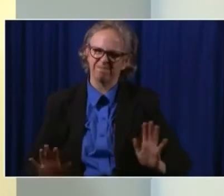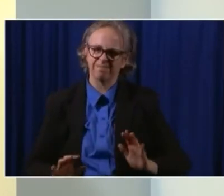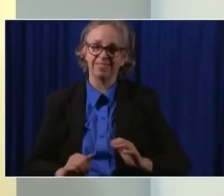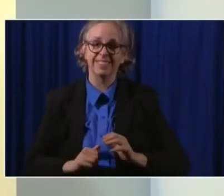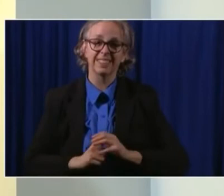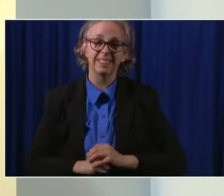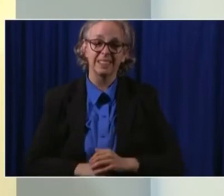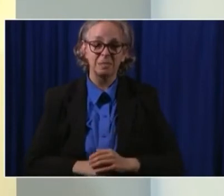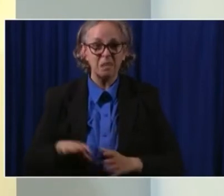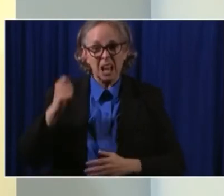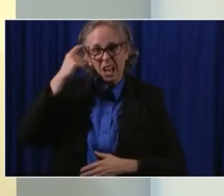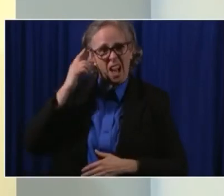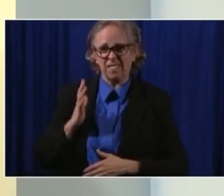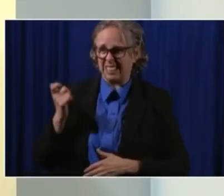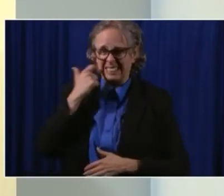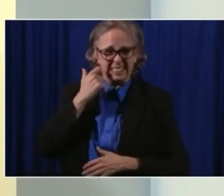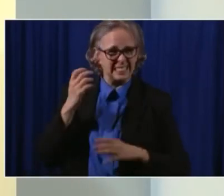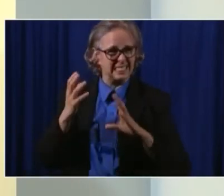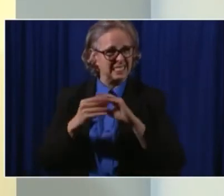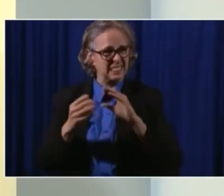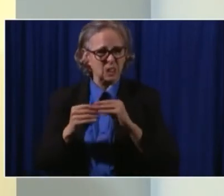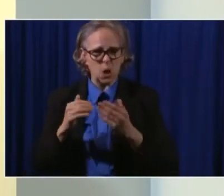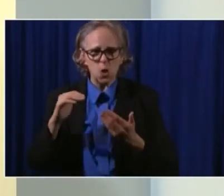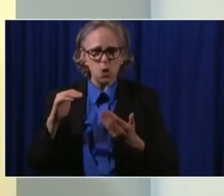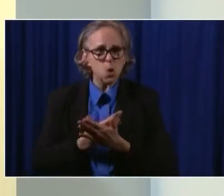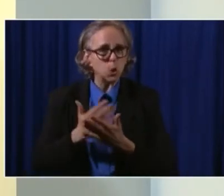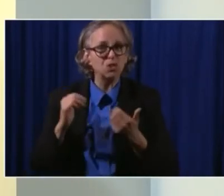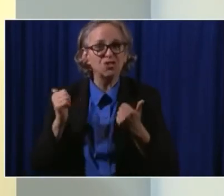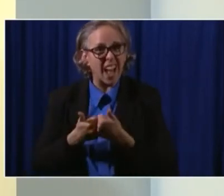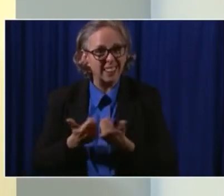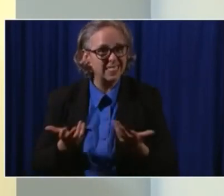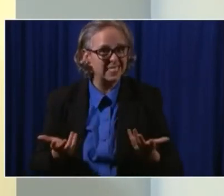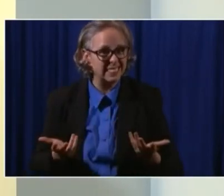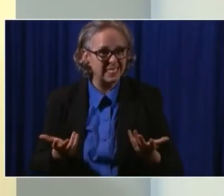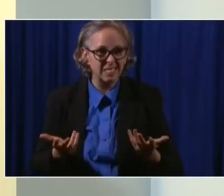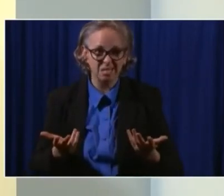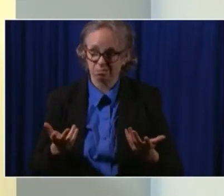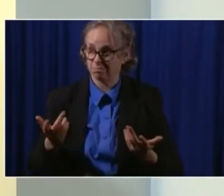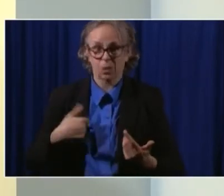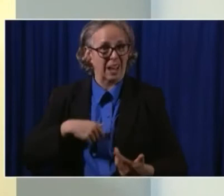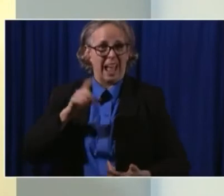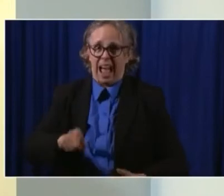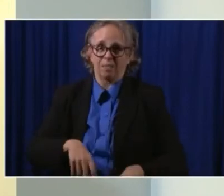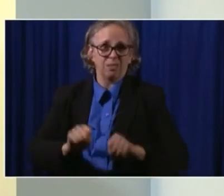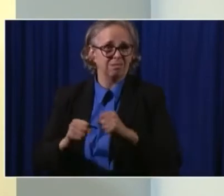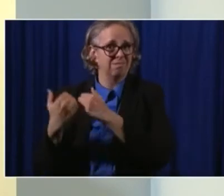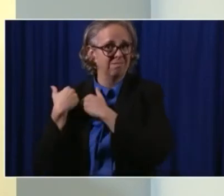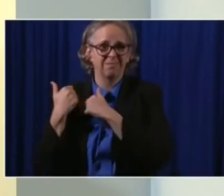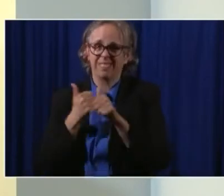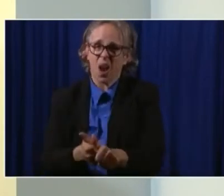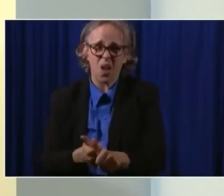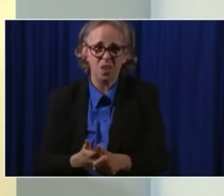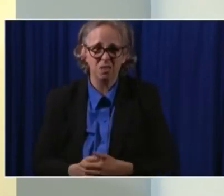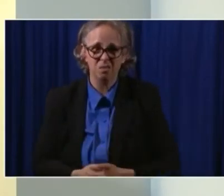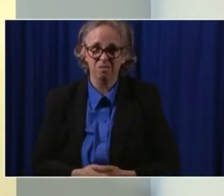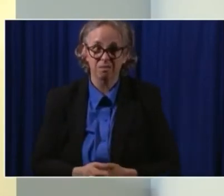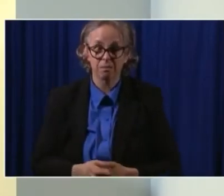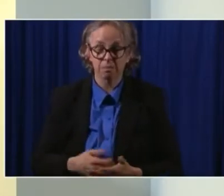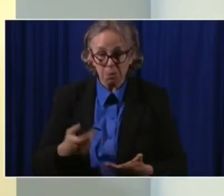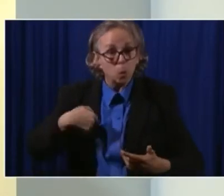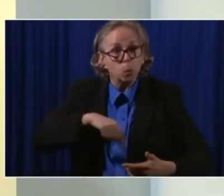new challenges for us to continue to comply with. And if we do that, Ohio will continue to improve economically and